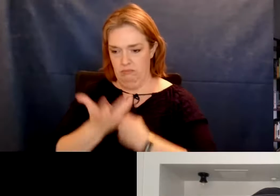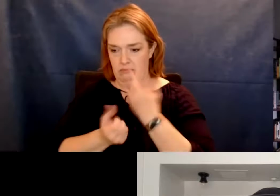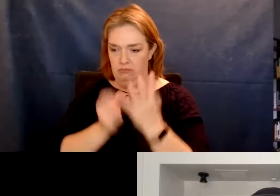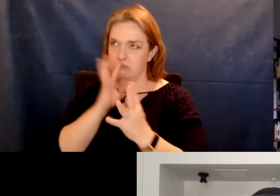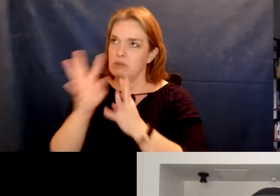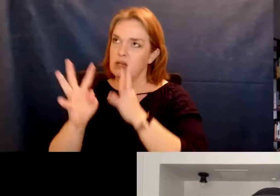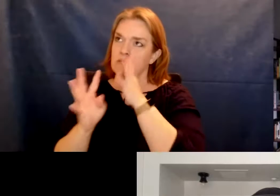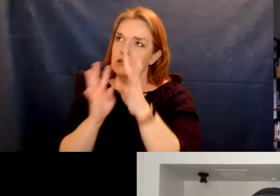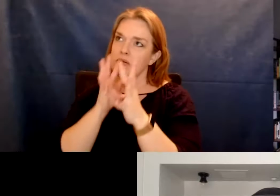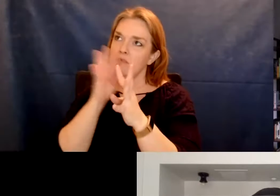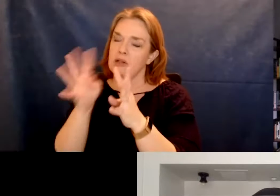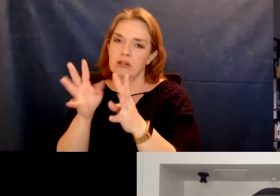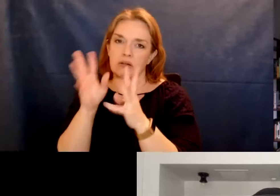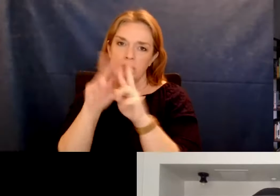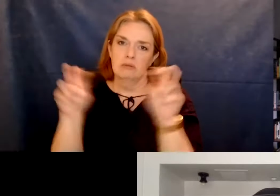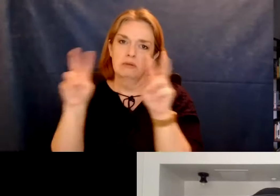I think